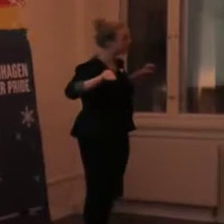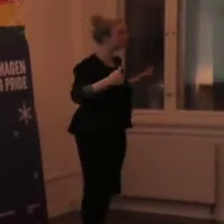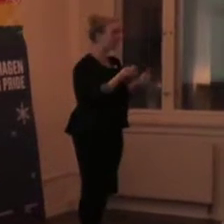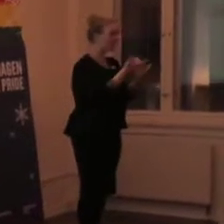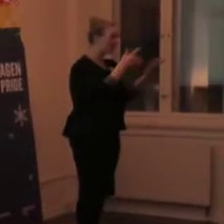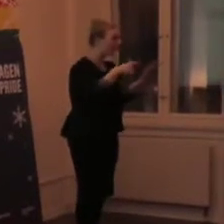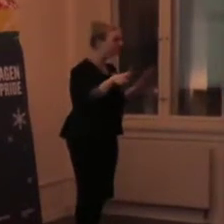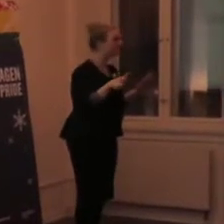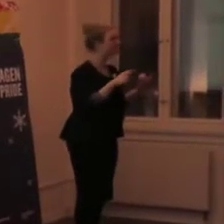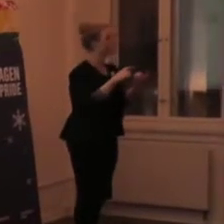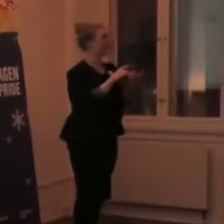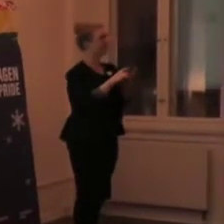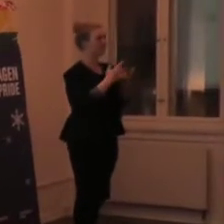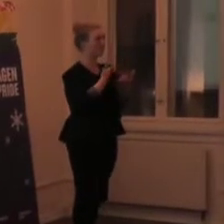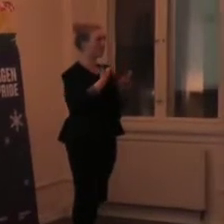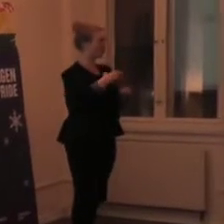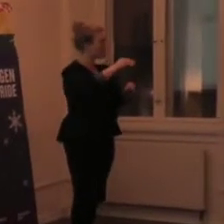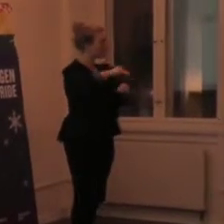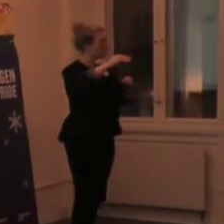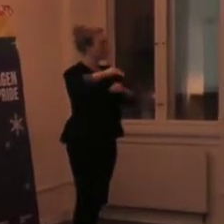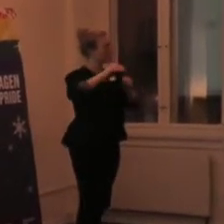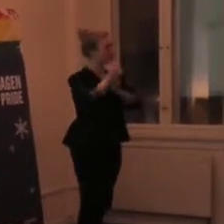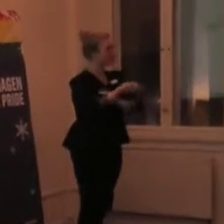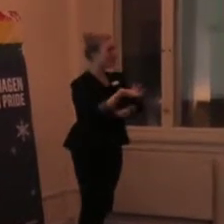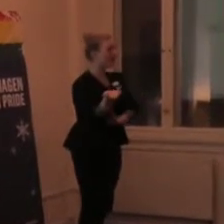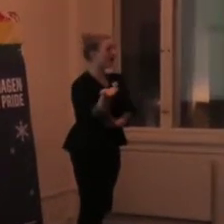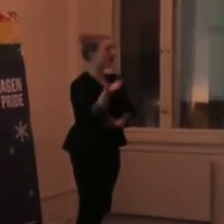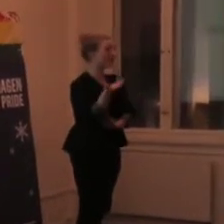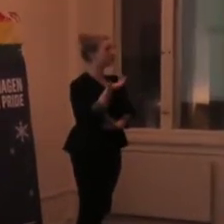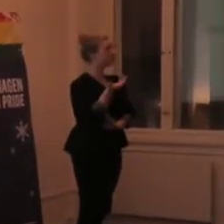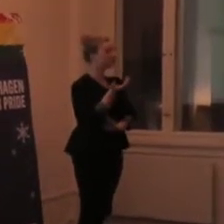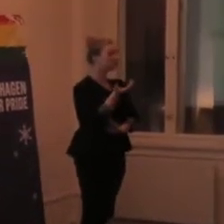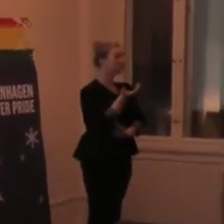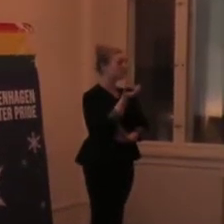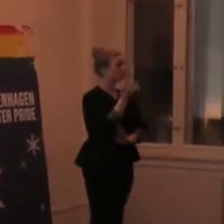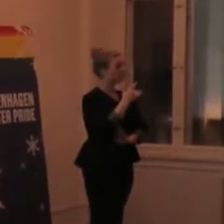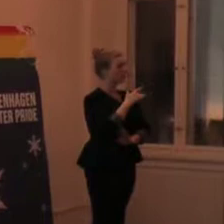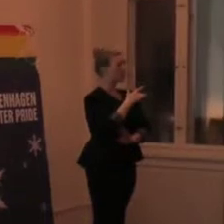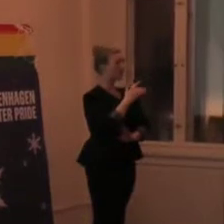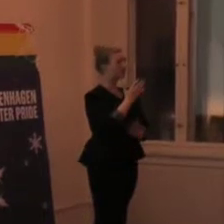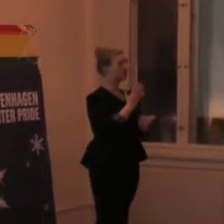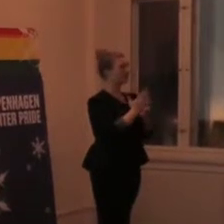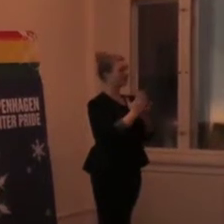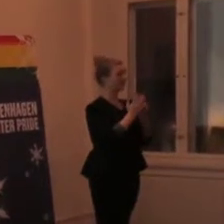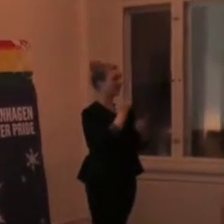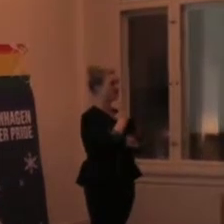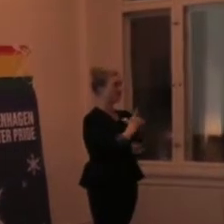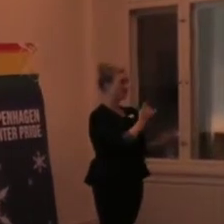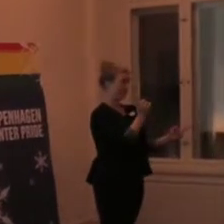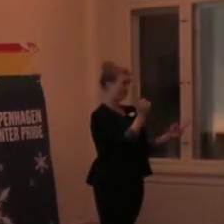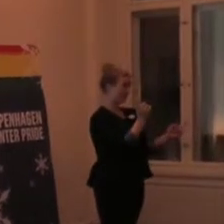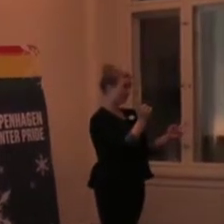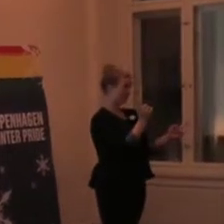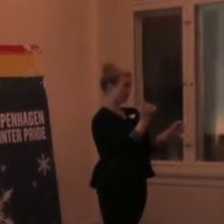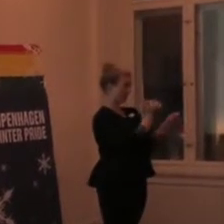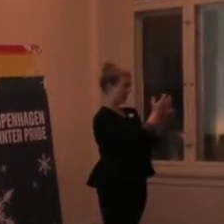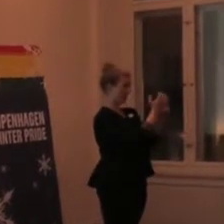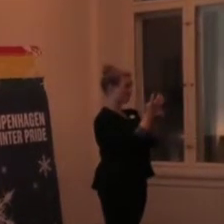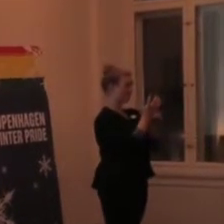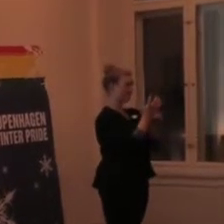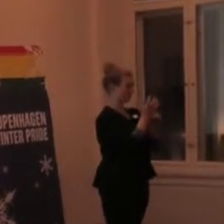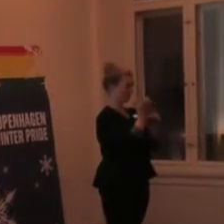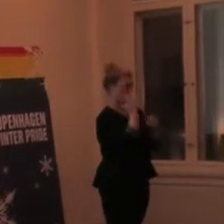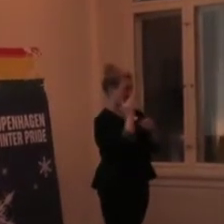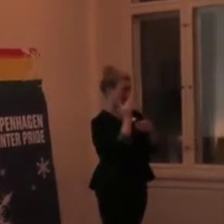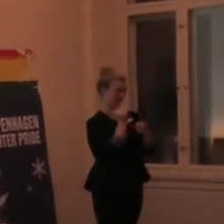try to do more trainings. Most likely, at least the public ones will not happen in Iraq, inside